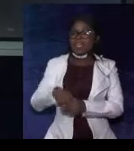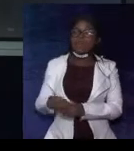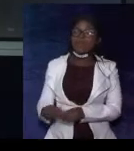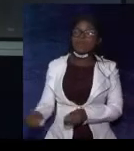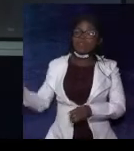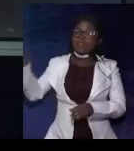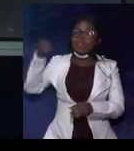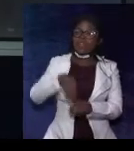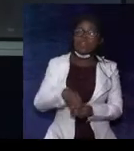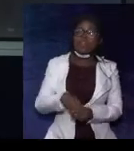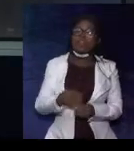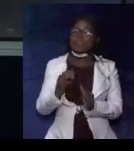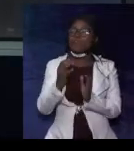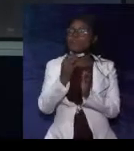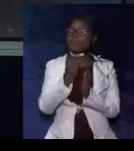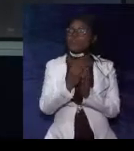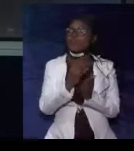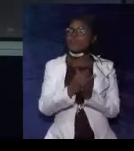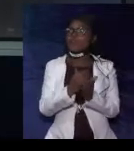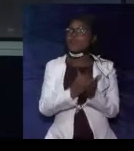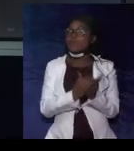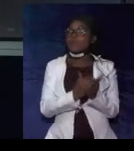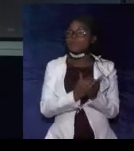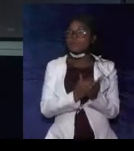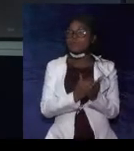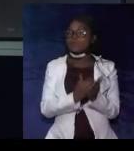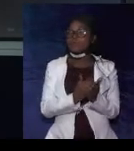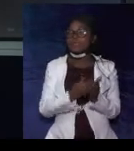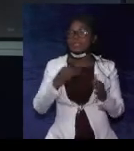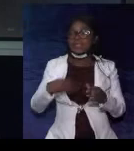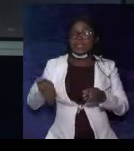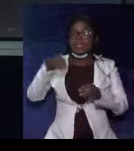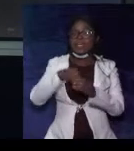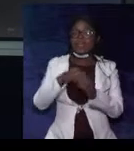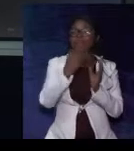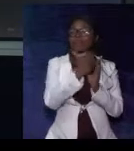input record. Say that. Input record.